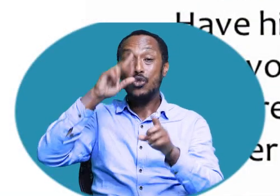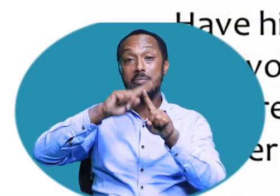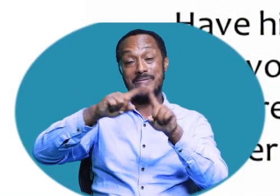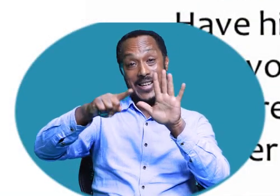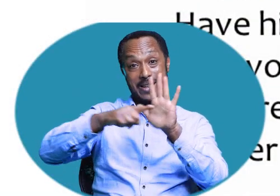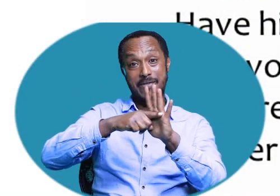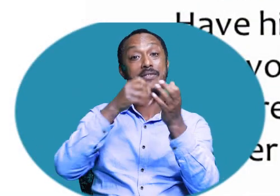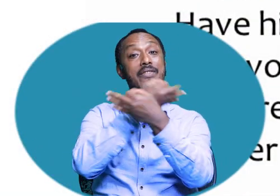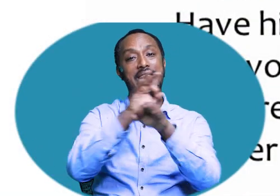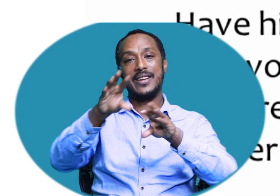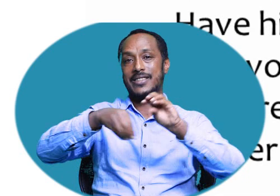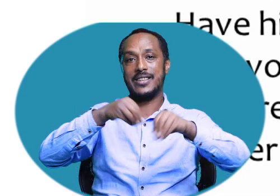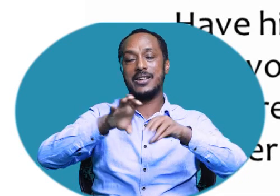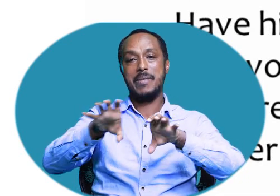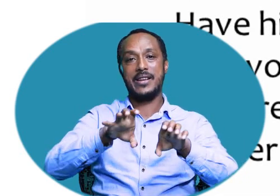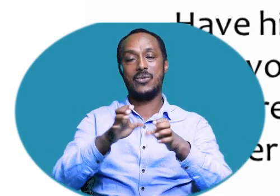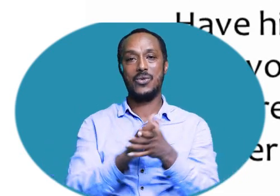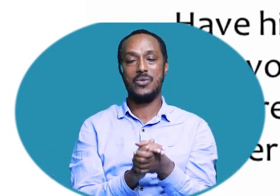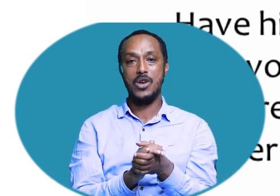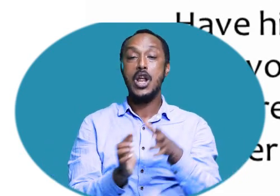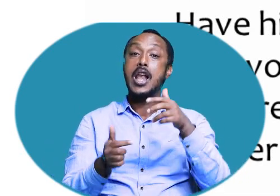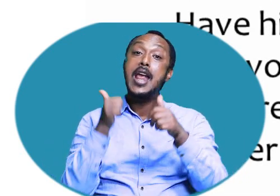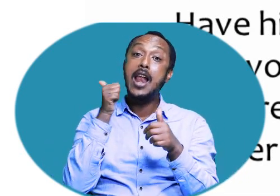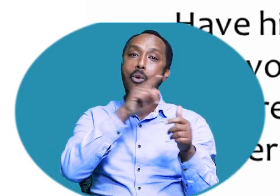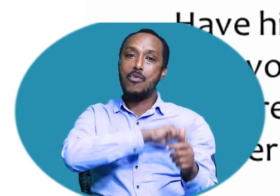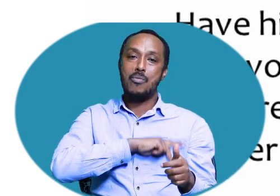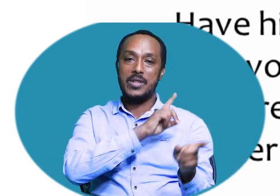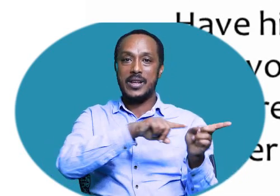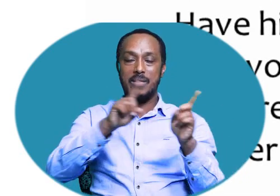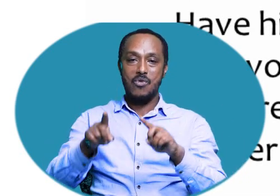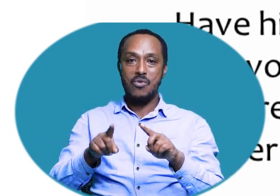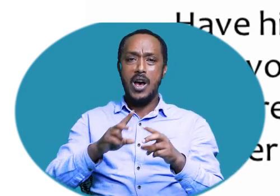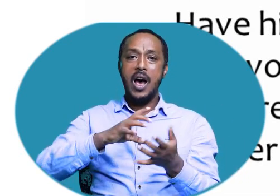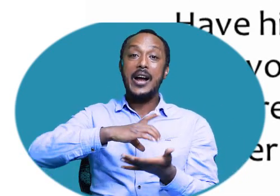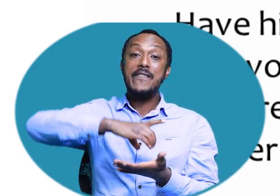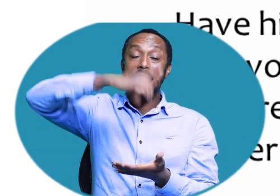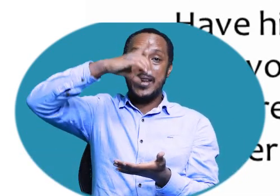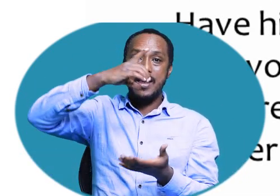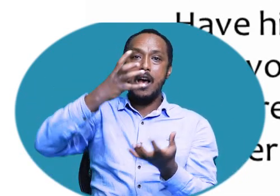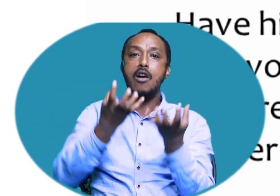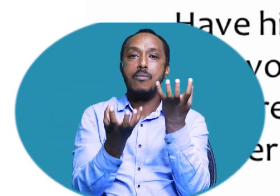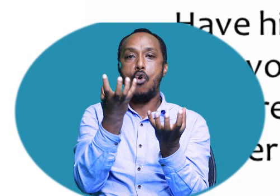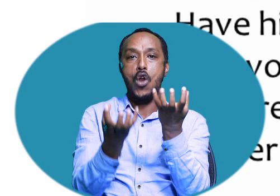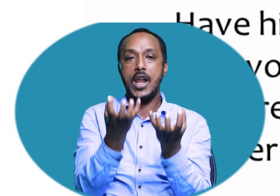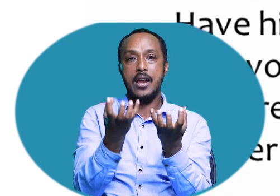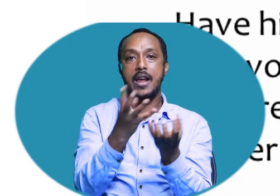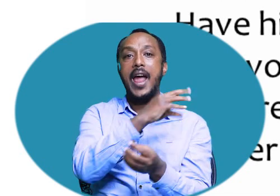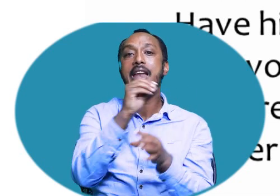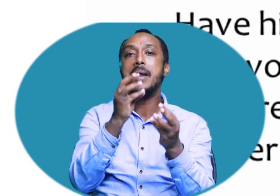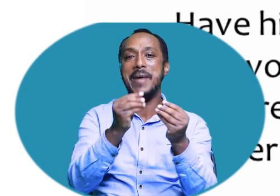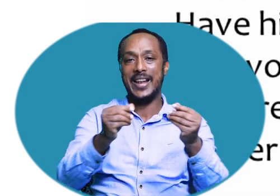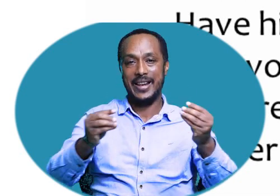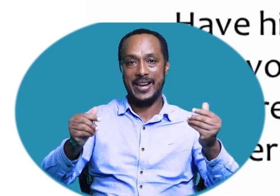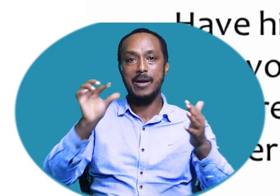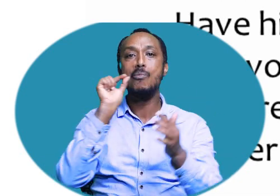ionic compounds are high melting and high boiling points. Ionic compounds are high melting and high